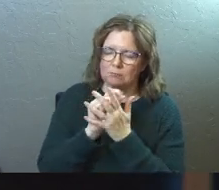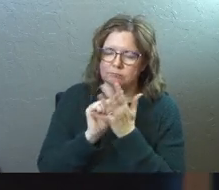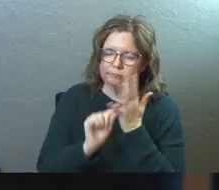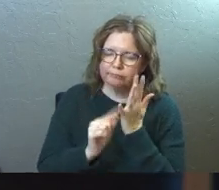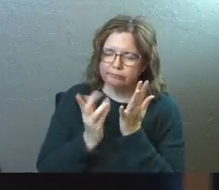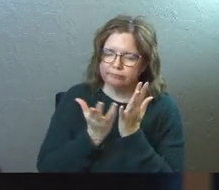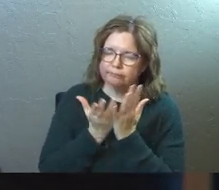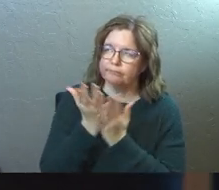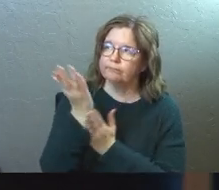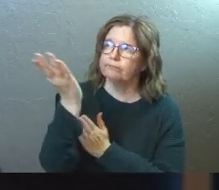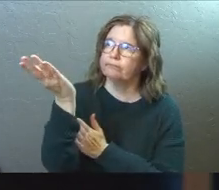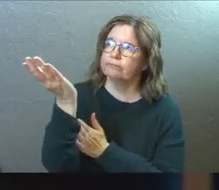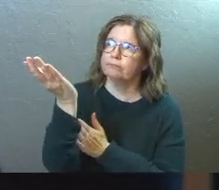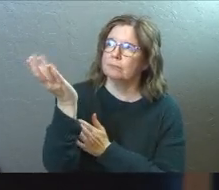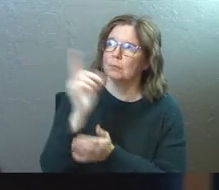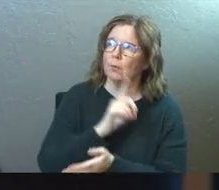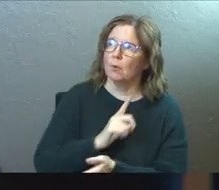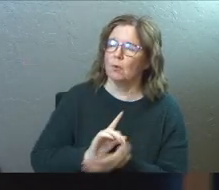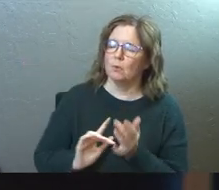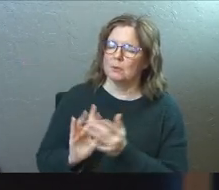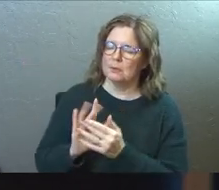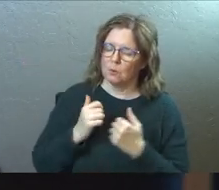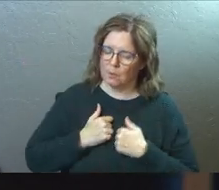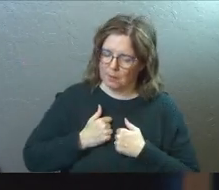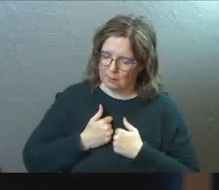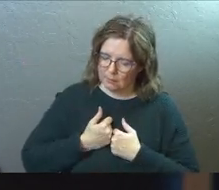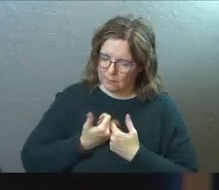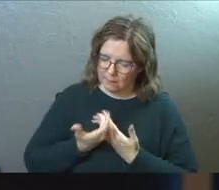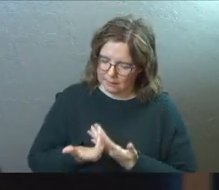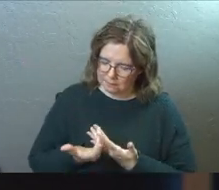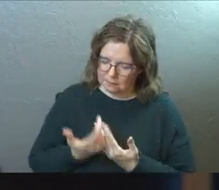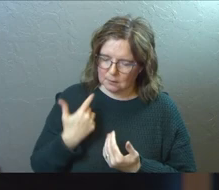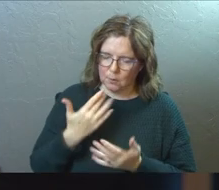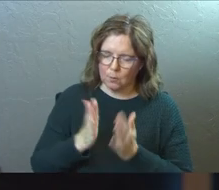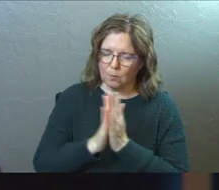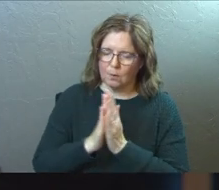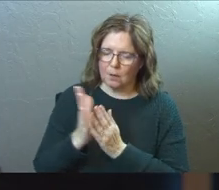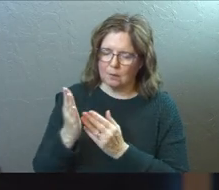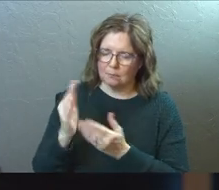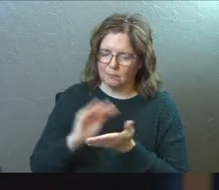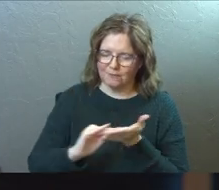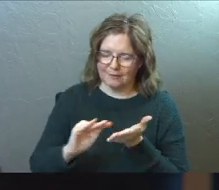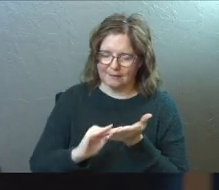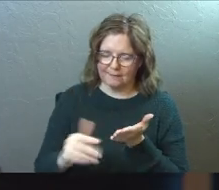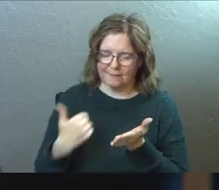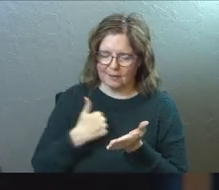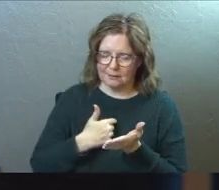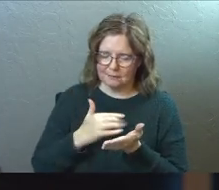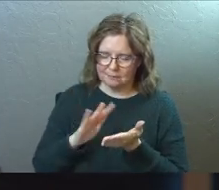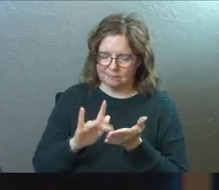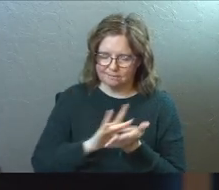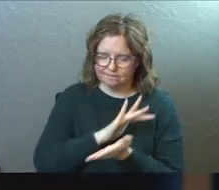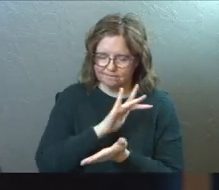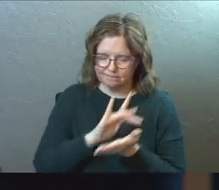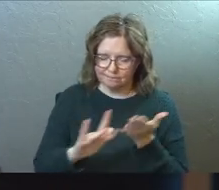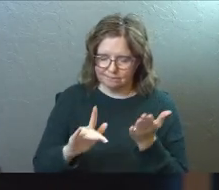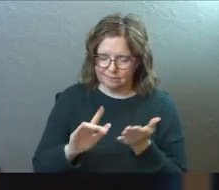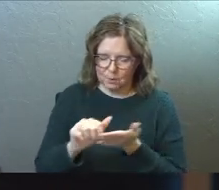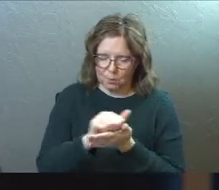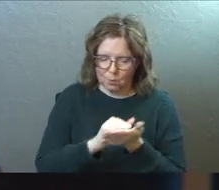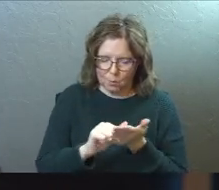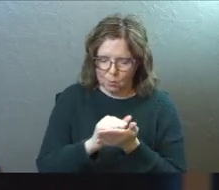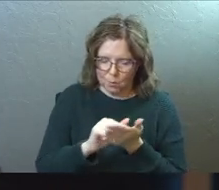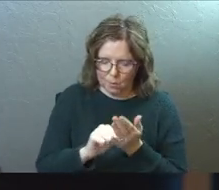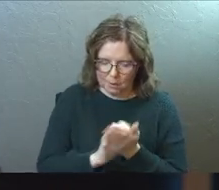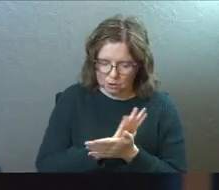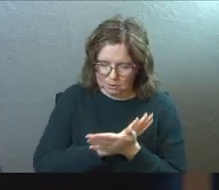past. We give it to you, Lord Jesus. We confess it, and we ask that you would forgive us. Wash us